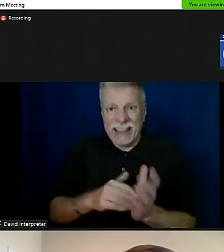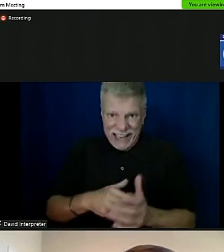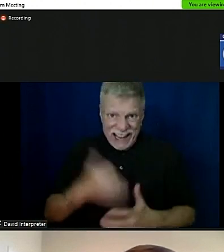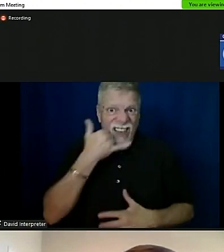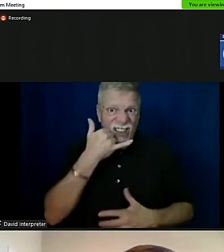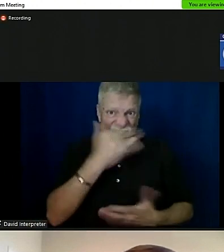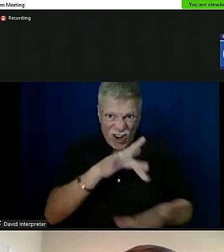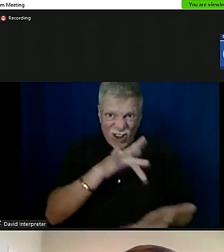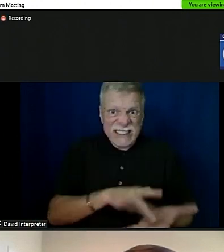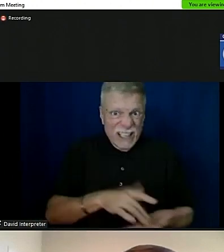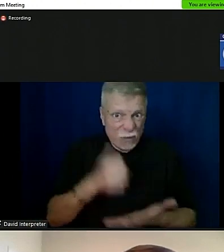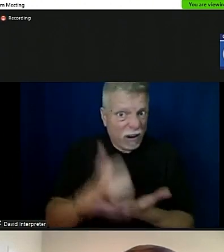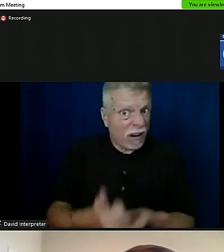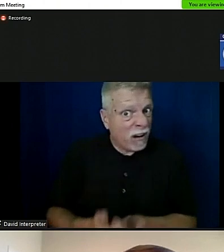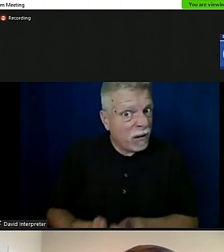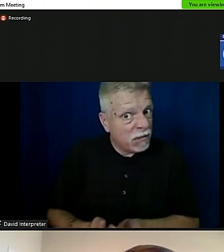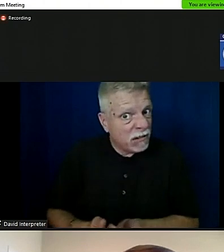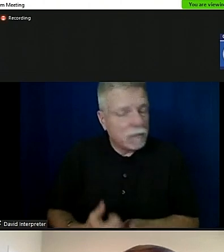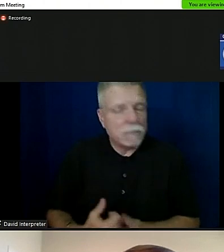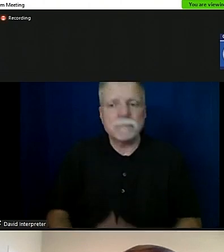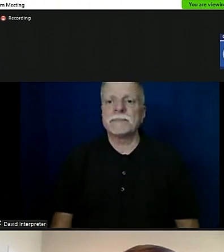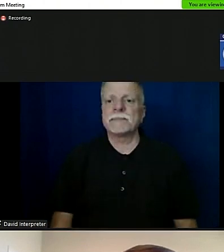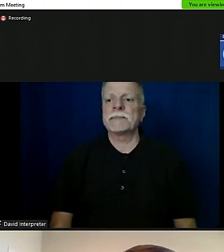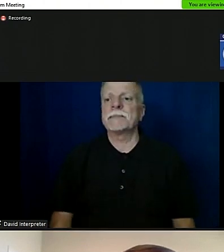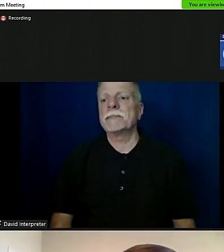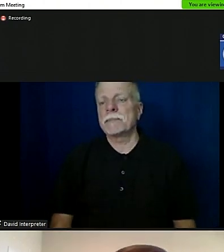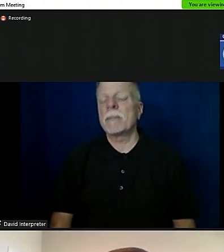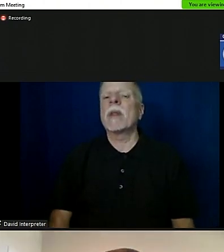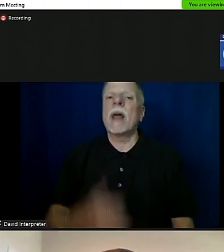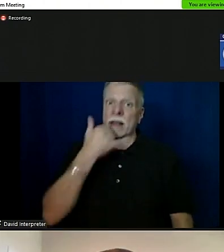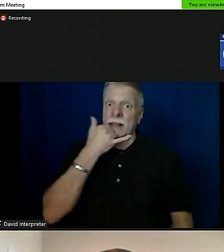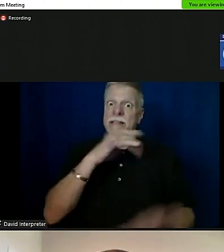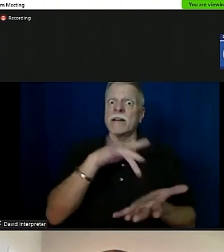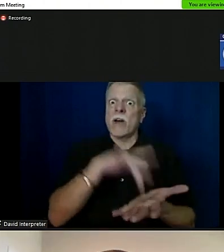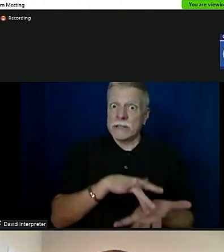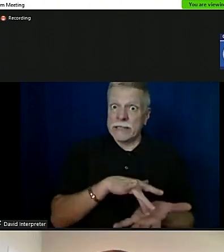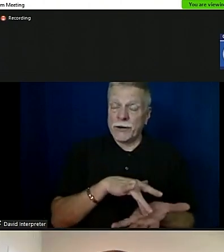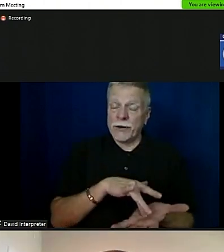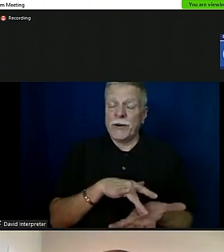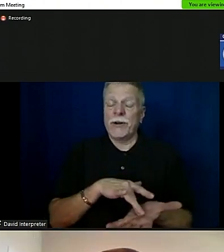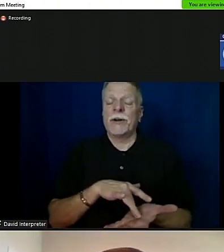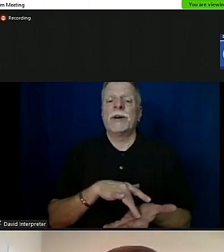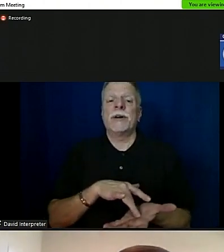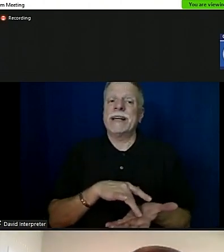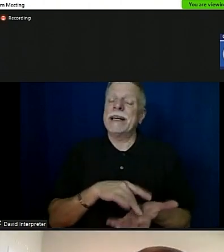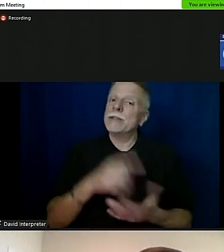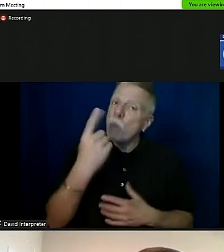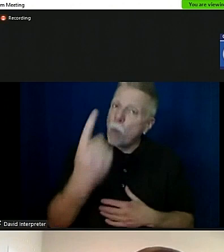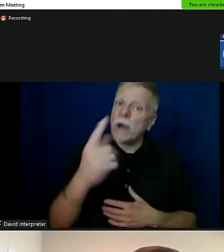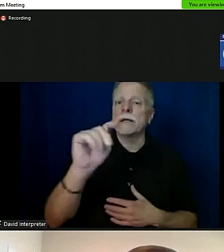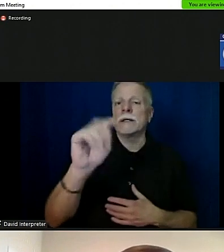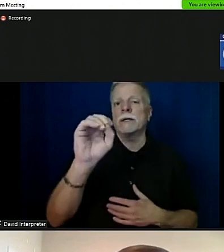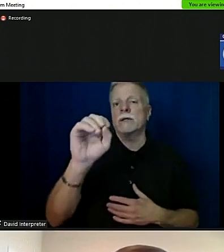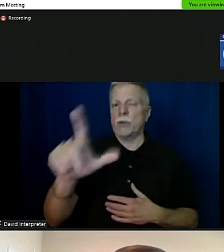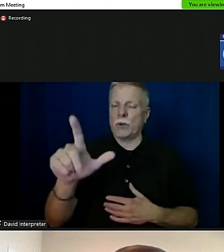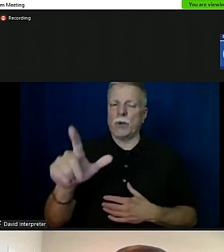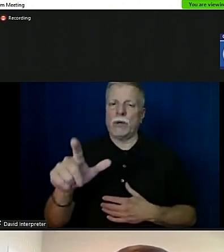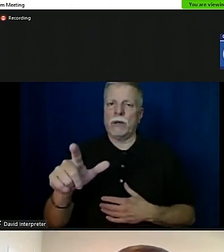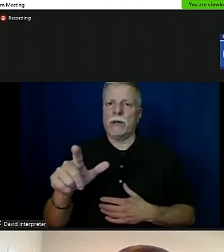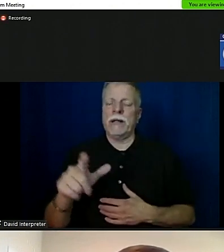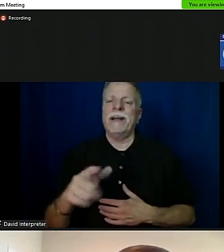get them on lists? This phone line is one of our tools, and this phone line is going to